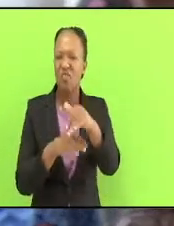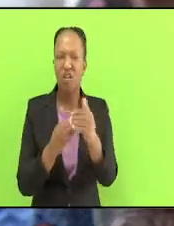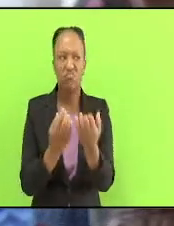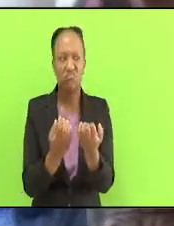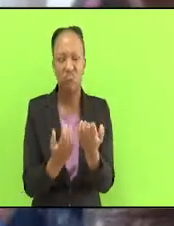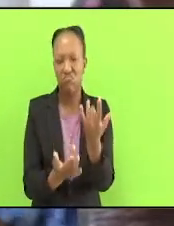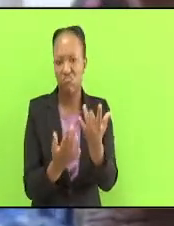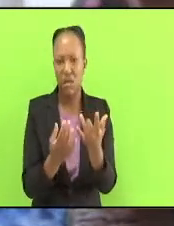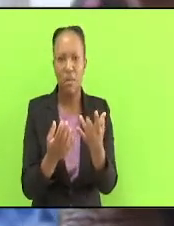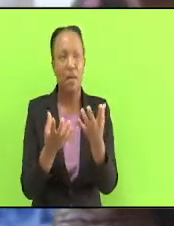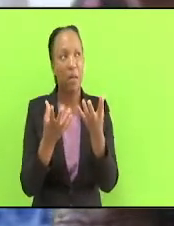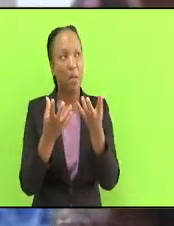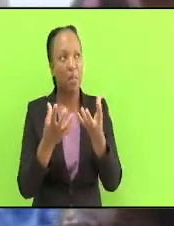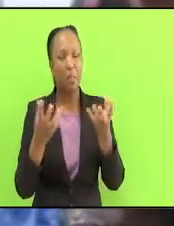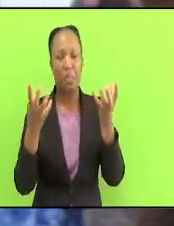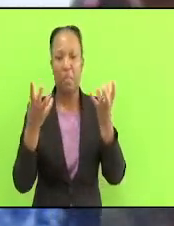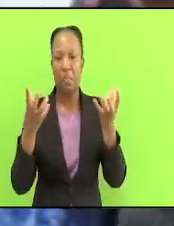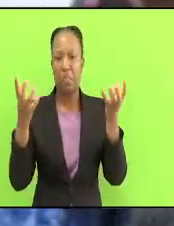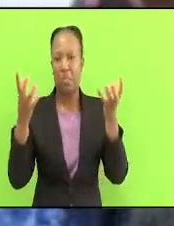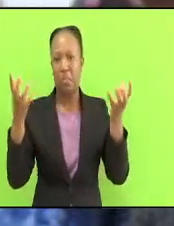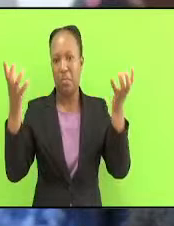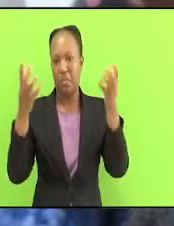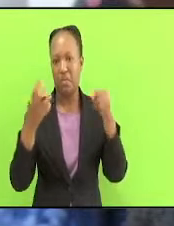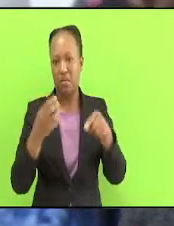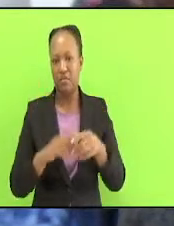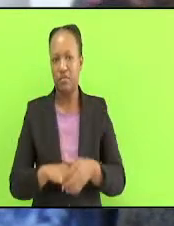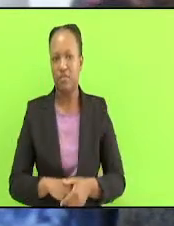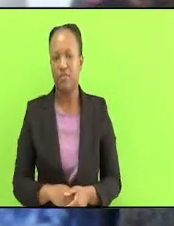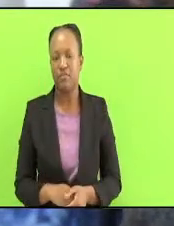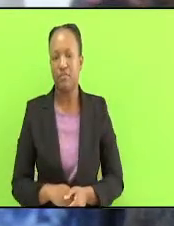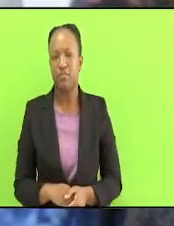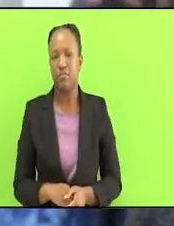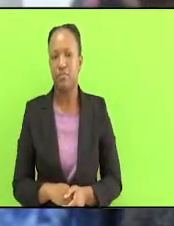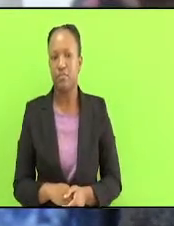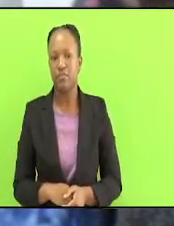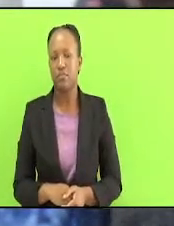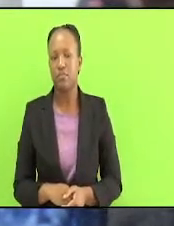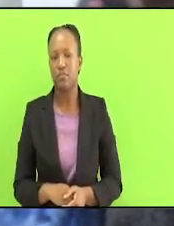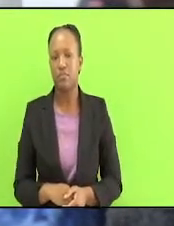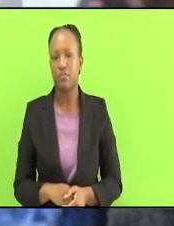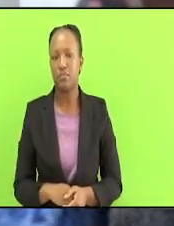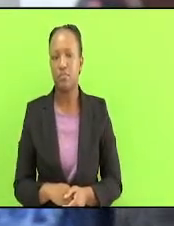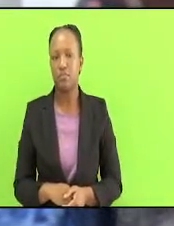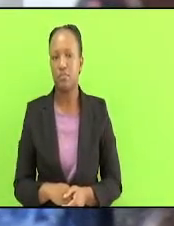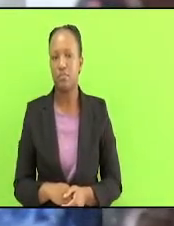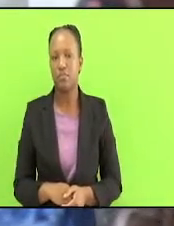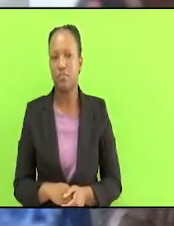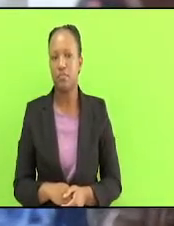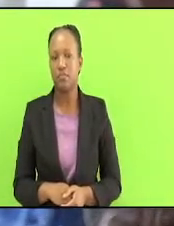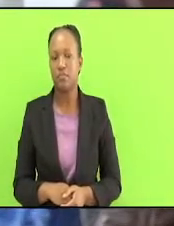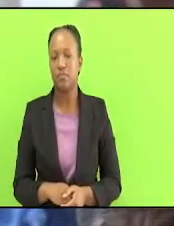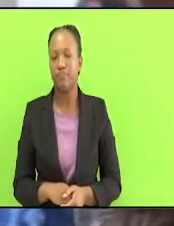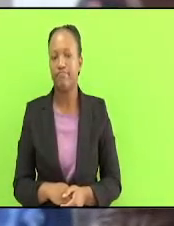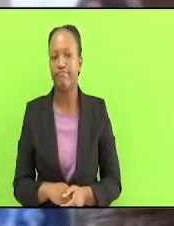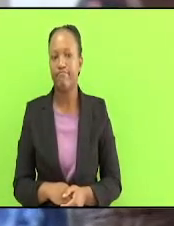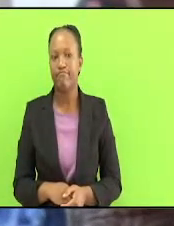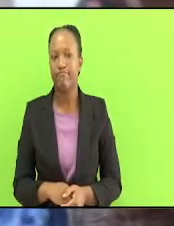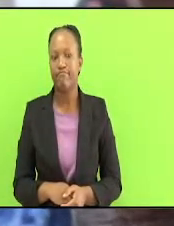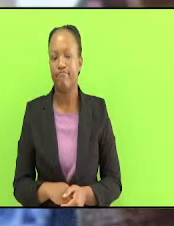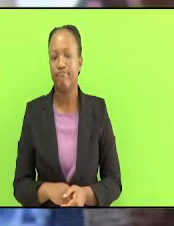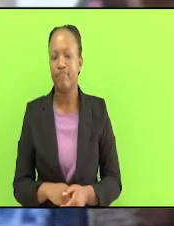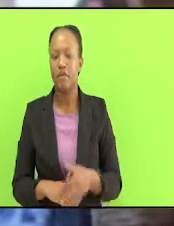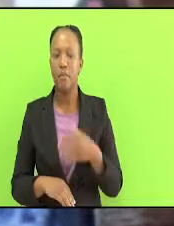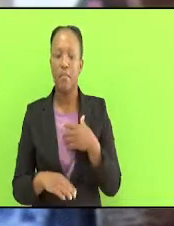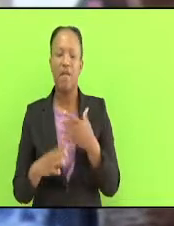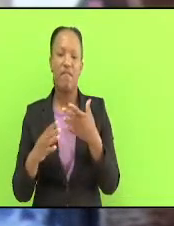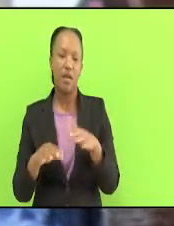e le gore e fetsa e khosa mathata a re itemogelang one as we speak. I have observed that when